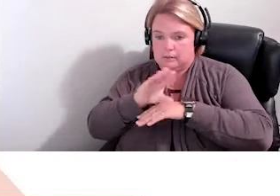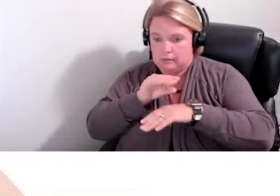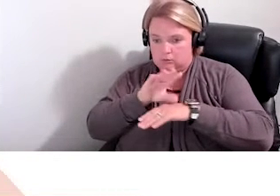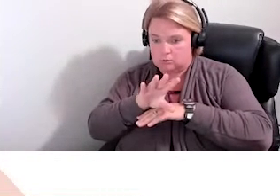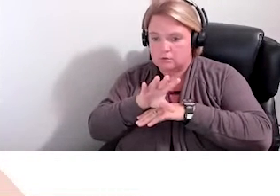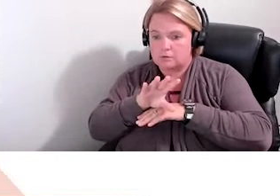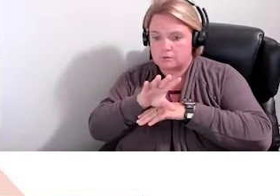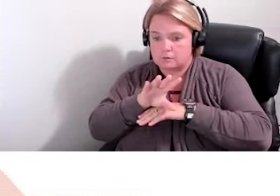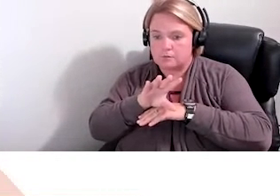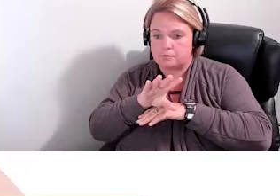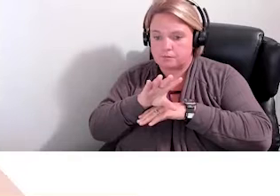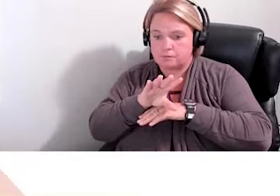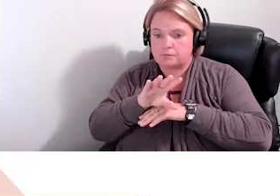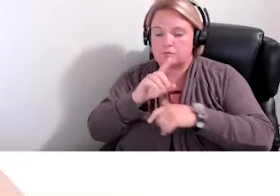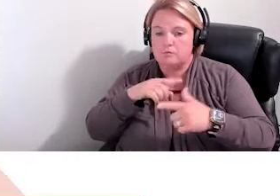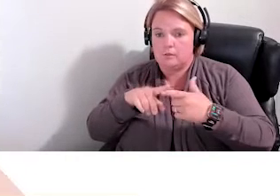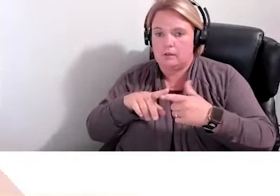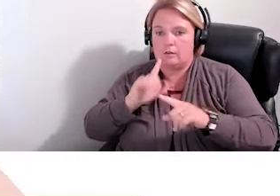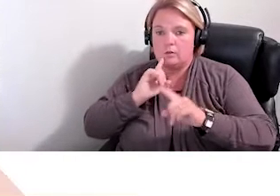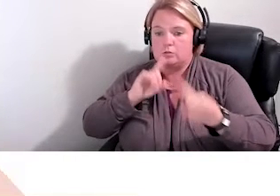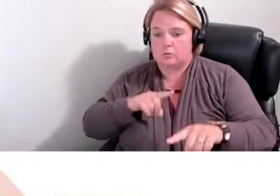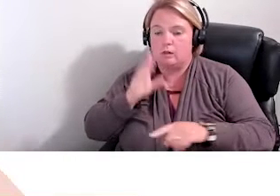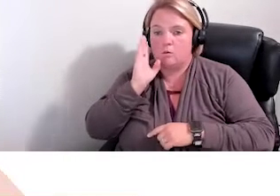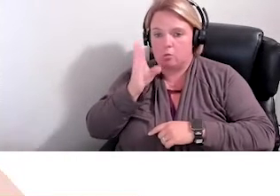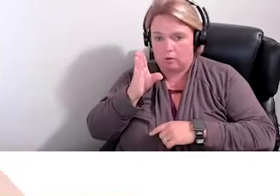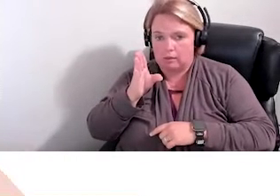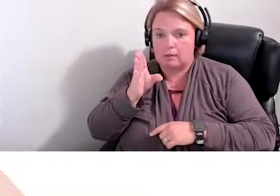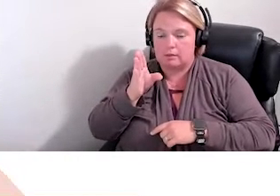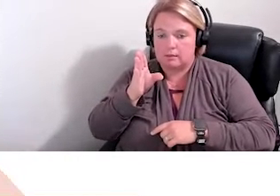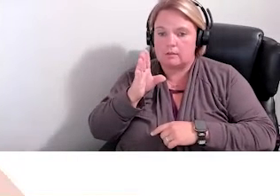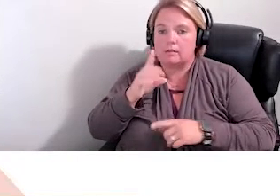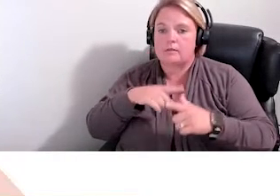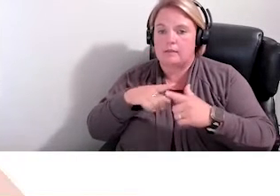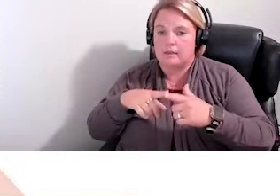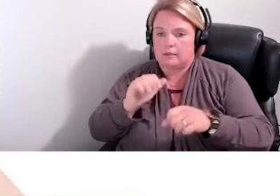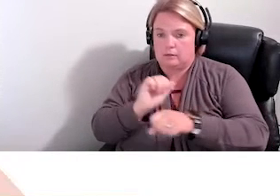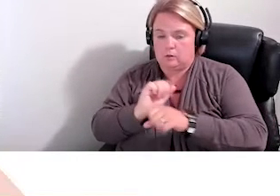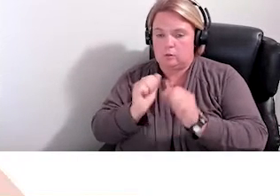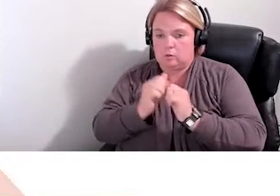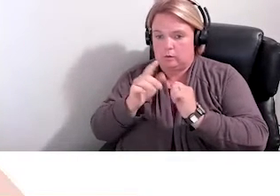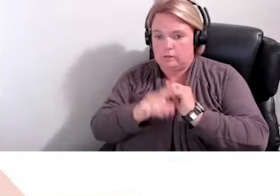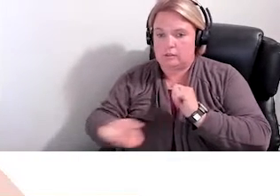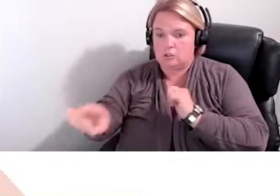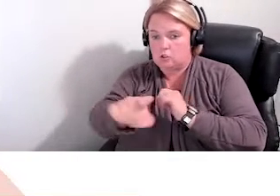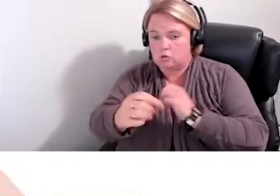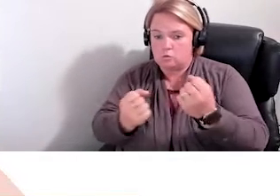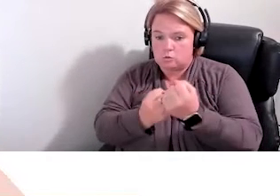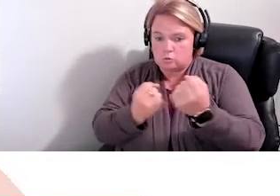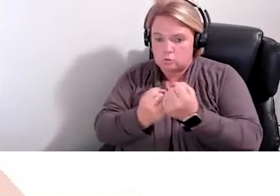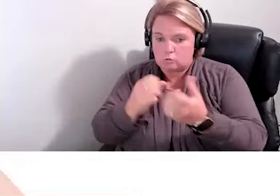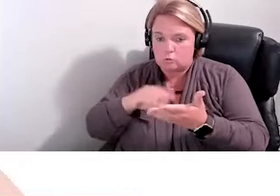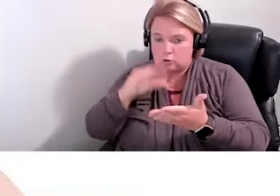will respond to that. And the goal is for us to work with you in supporting the students and